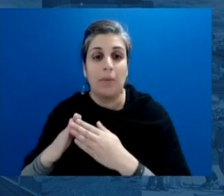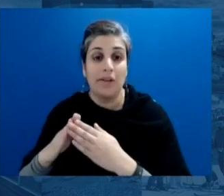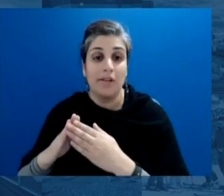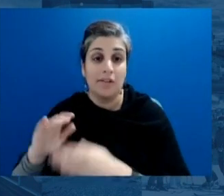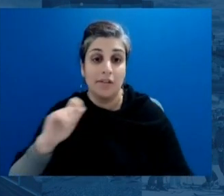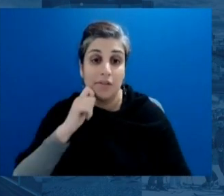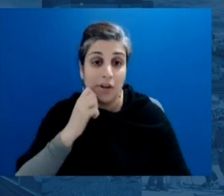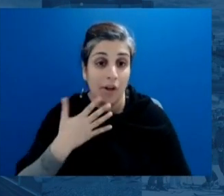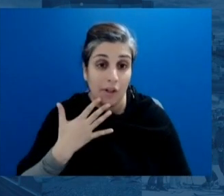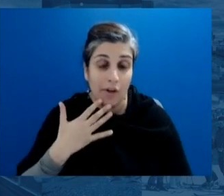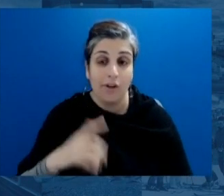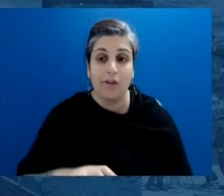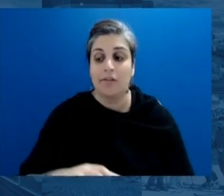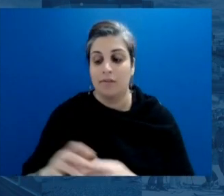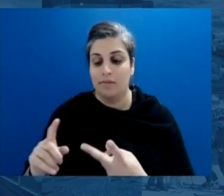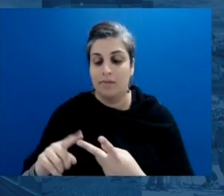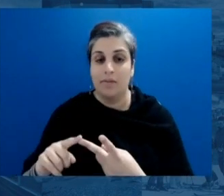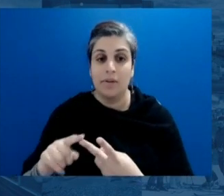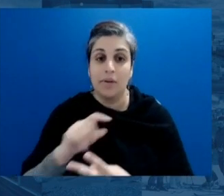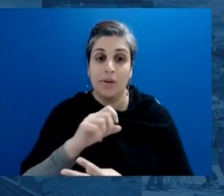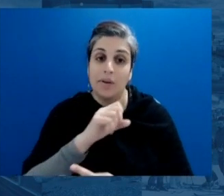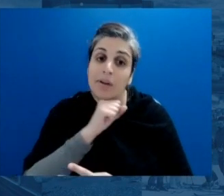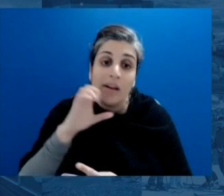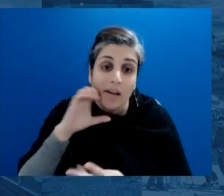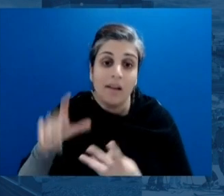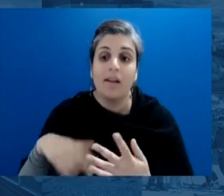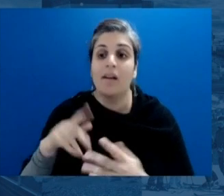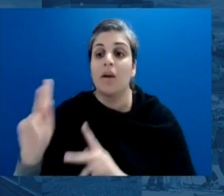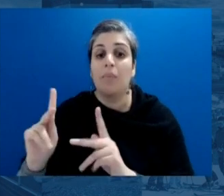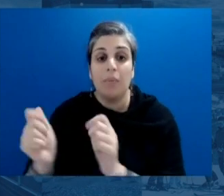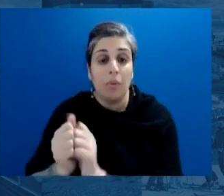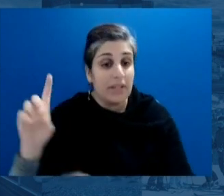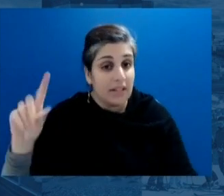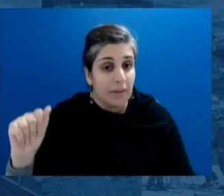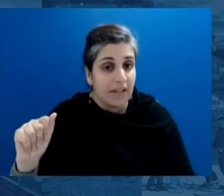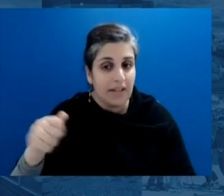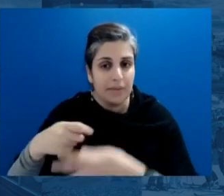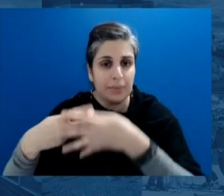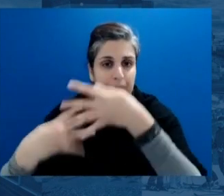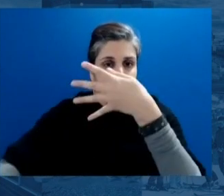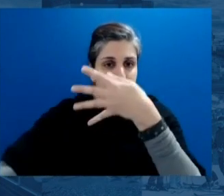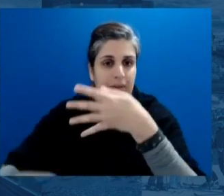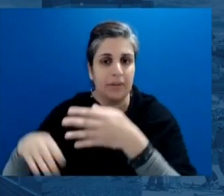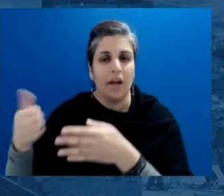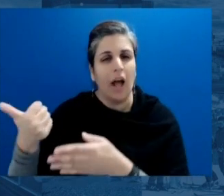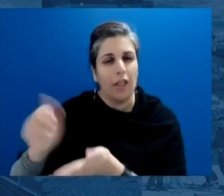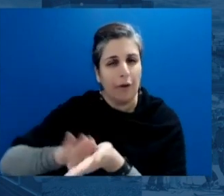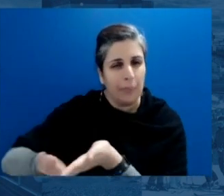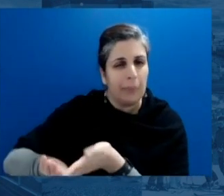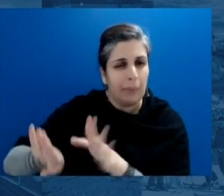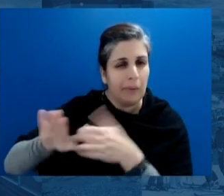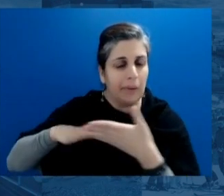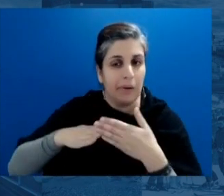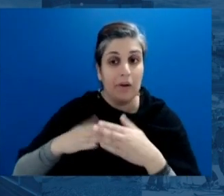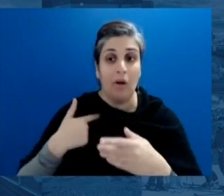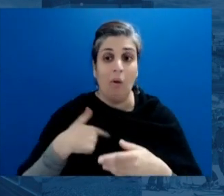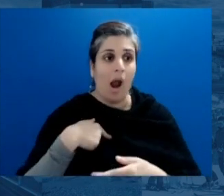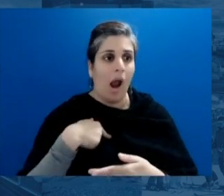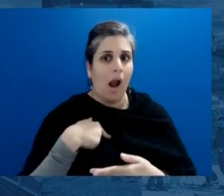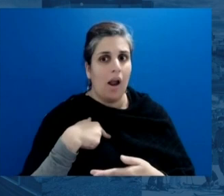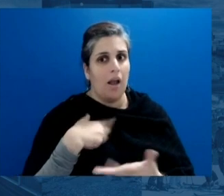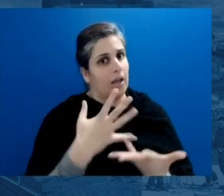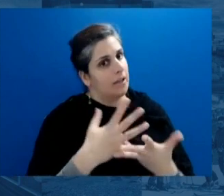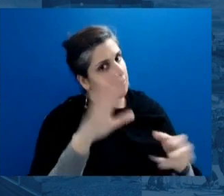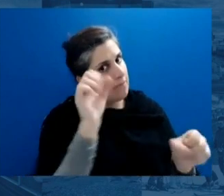as well as seniors and people with disabilities and other vulnerabilities. We expend considerable, valuable resources trying to